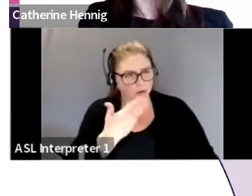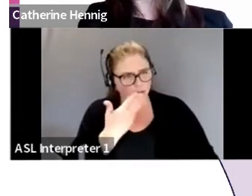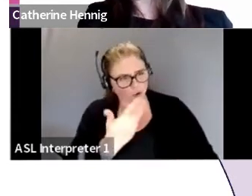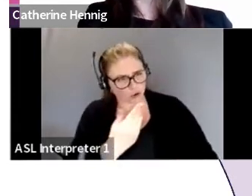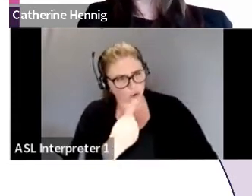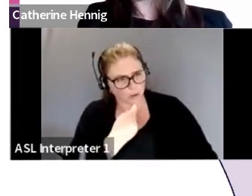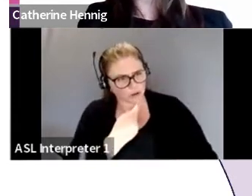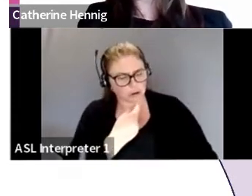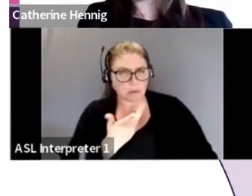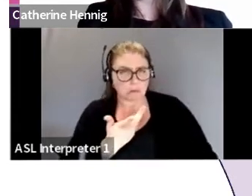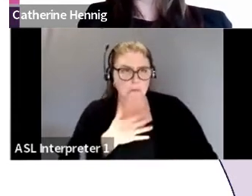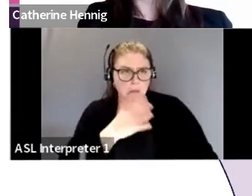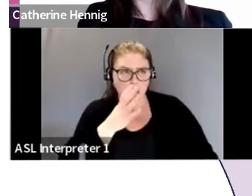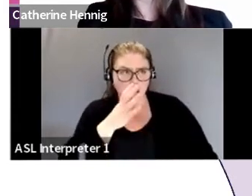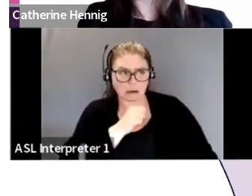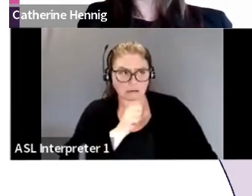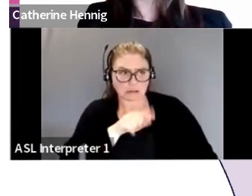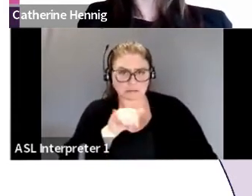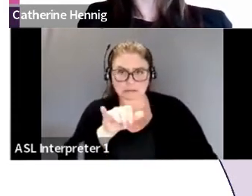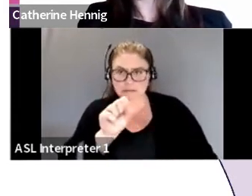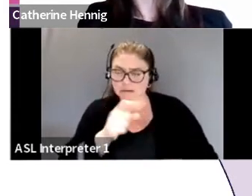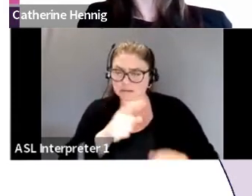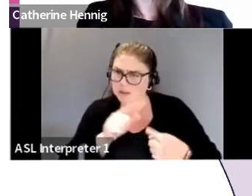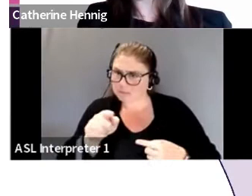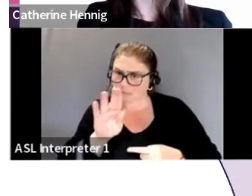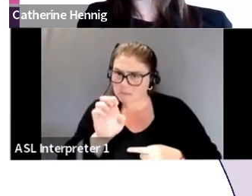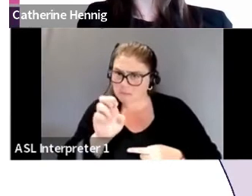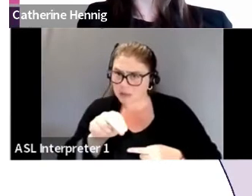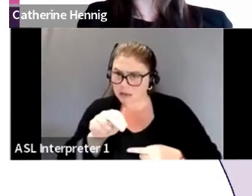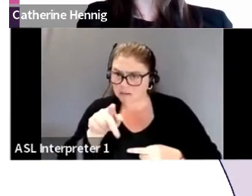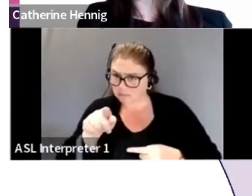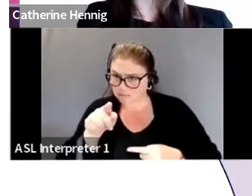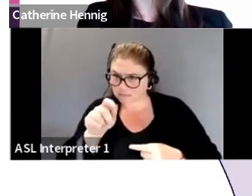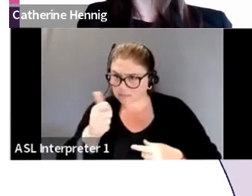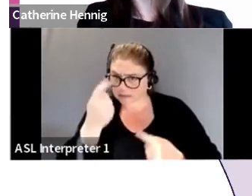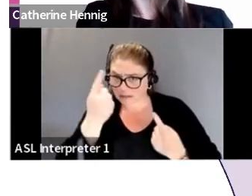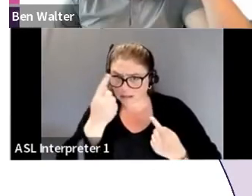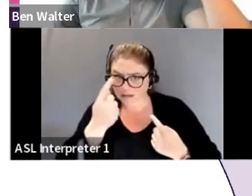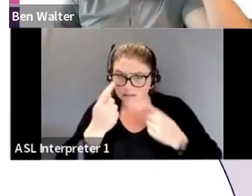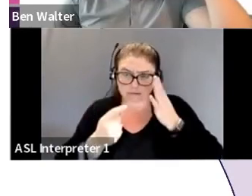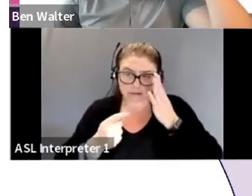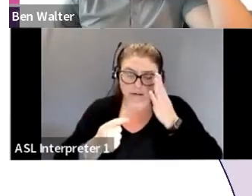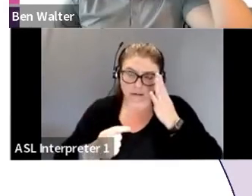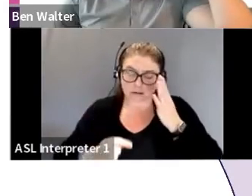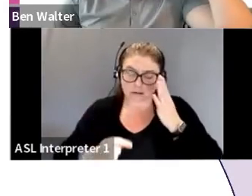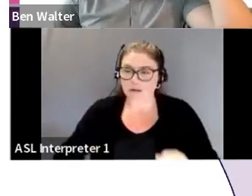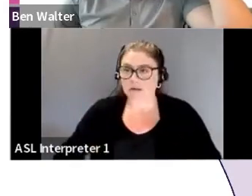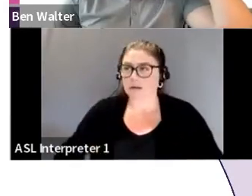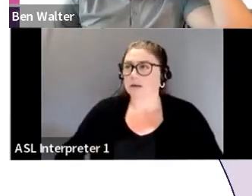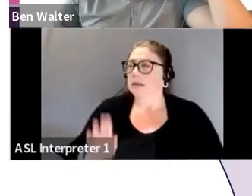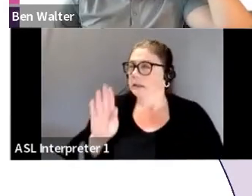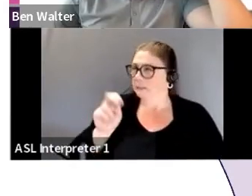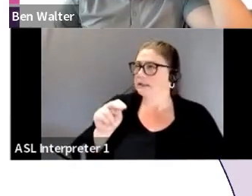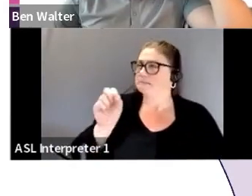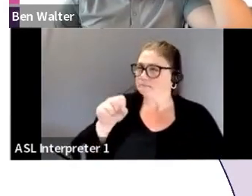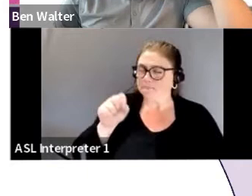I would say yes, but Ben, do you have any thoughts on that? My instinct would be to say yes. Yeah, I think that wine is